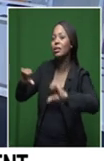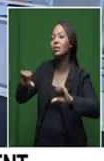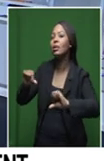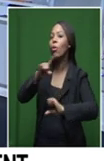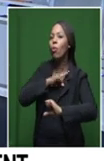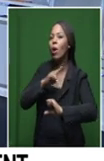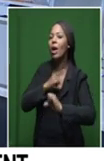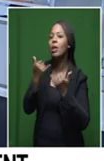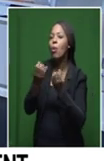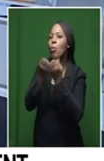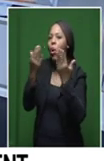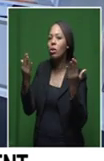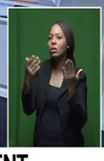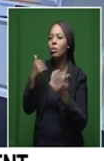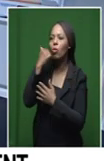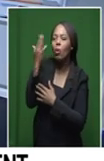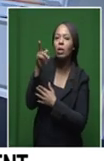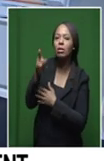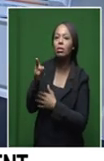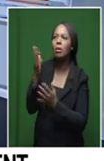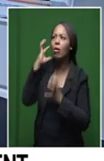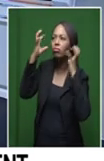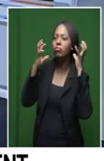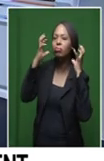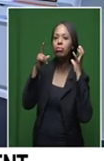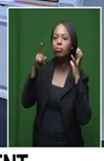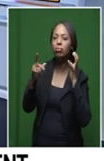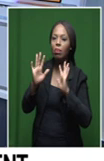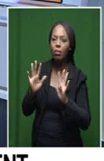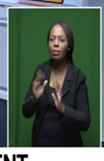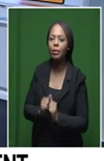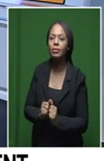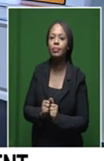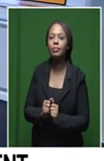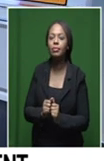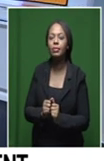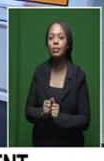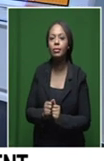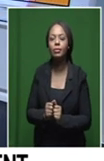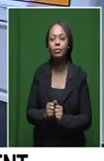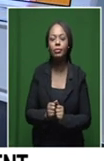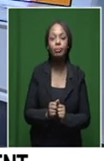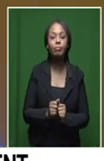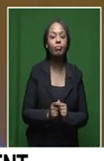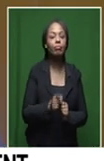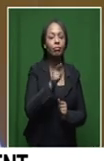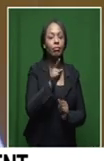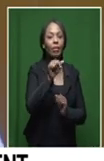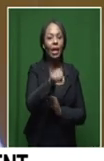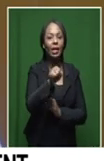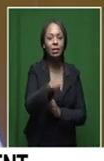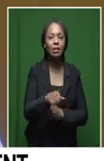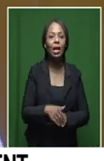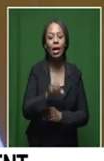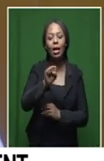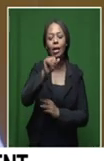to debunk myths, and that's what I want us to do at this point in time. So absolutely.